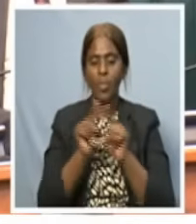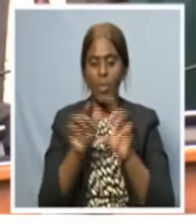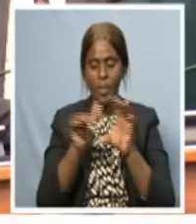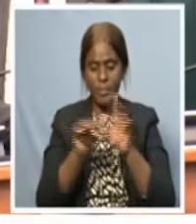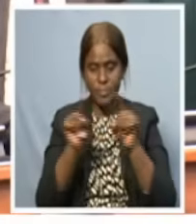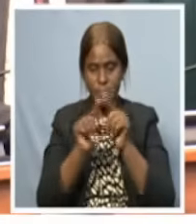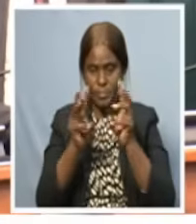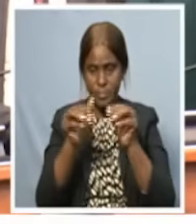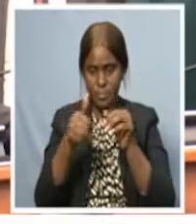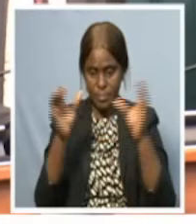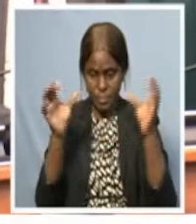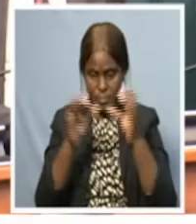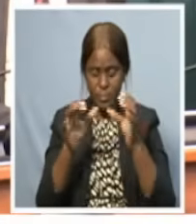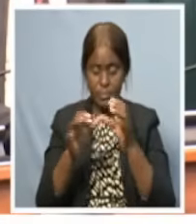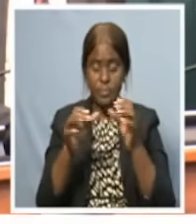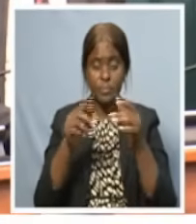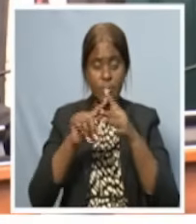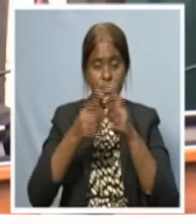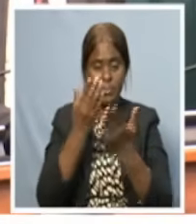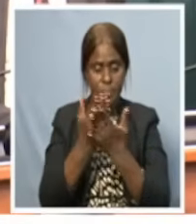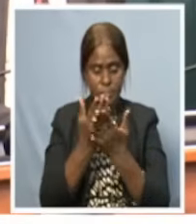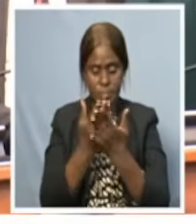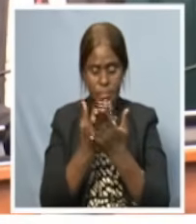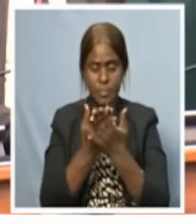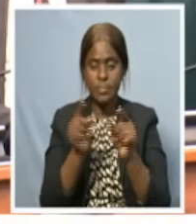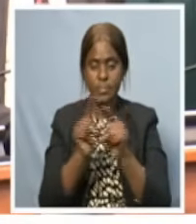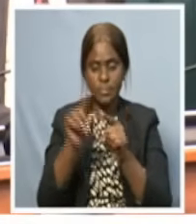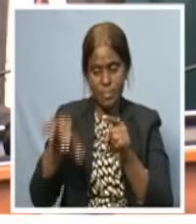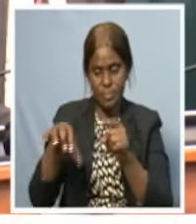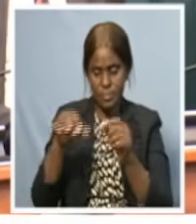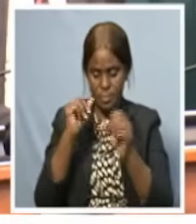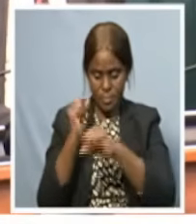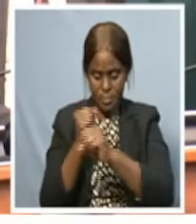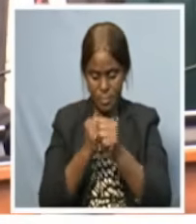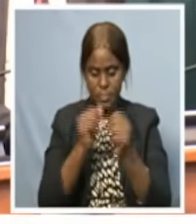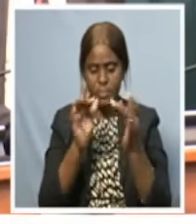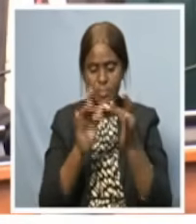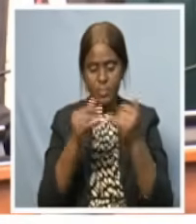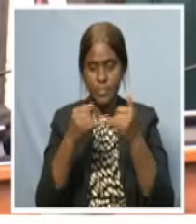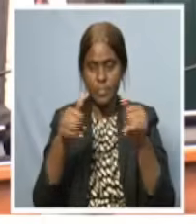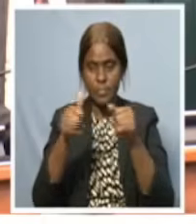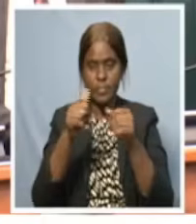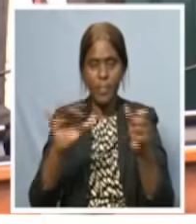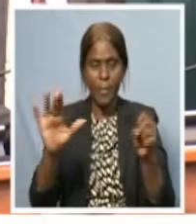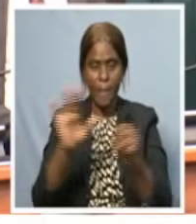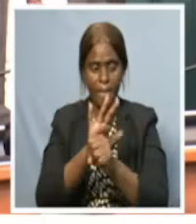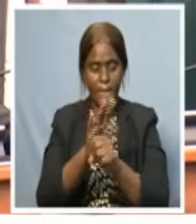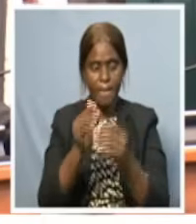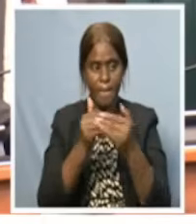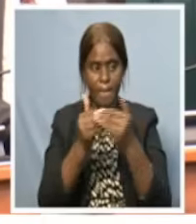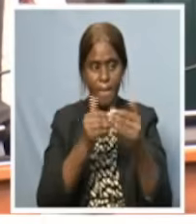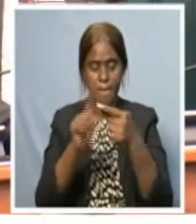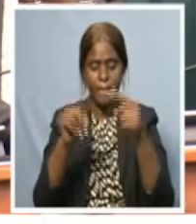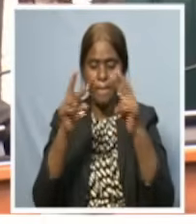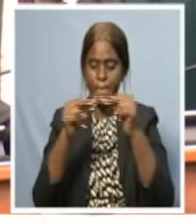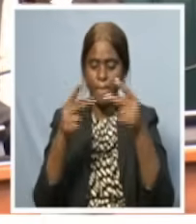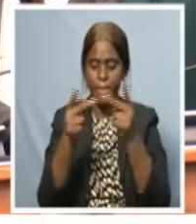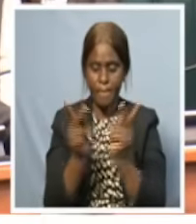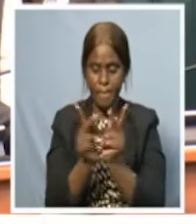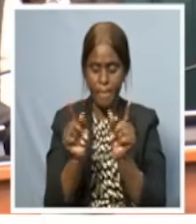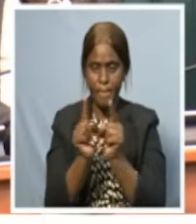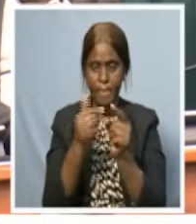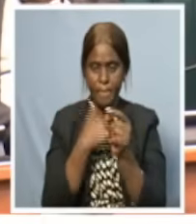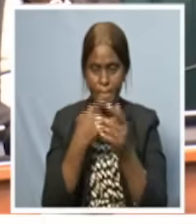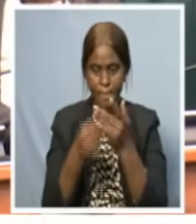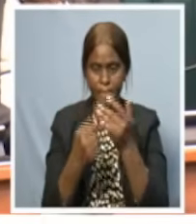this regard, the committee recommends that child online protection measures be explicitly extended to rural areas